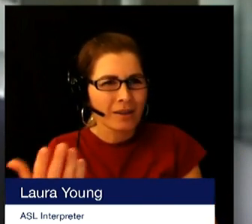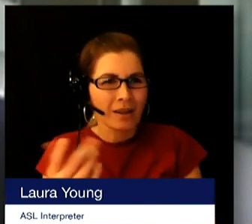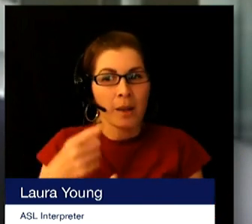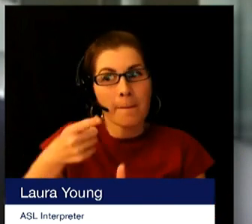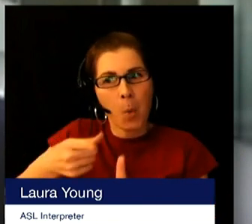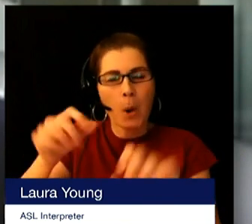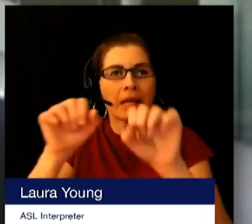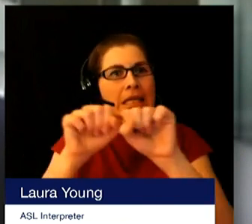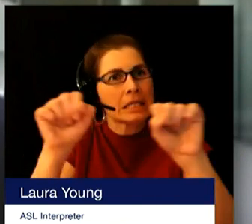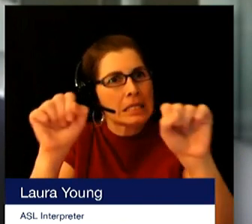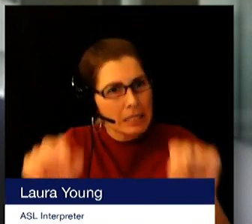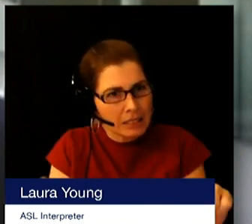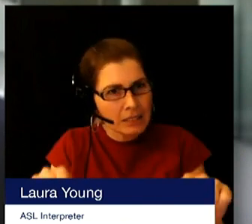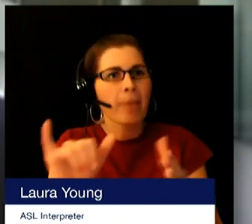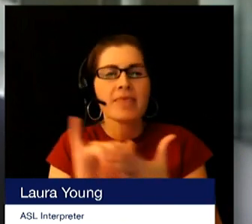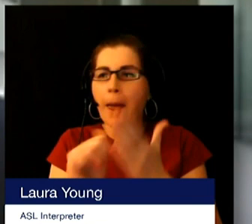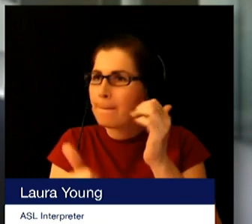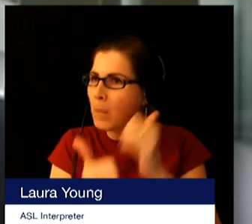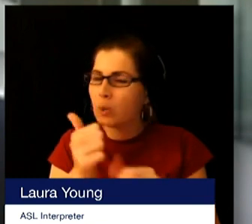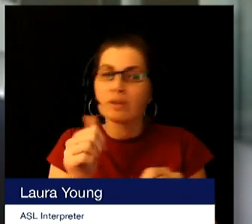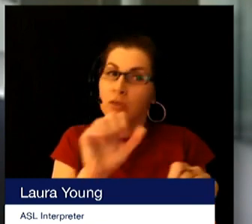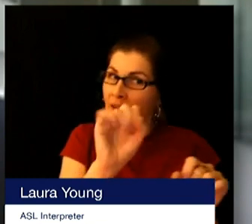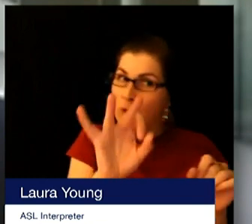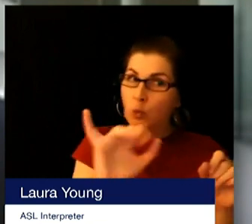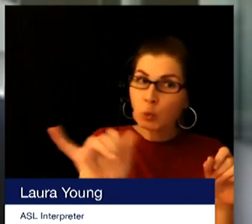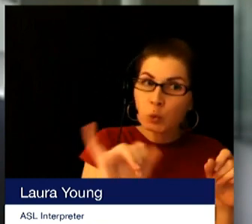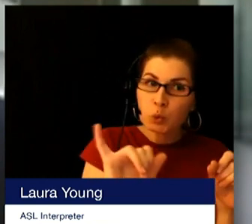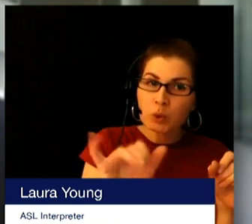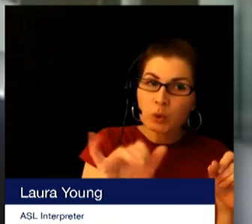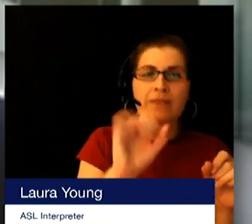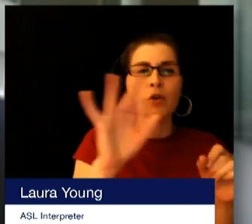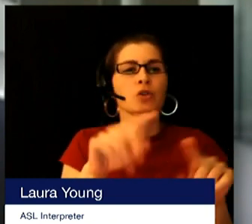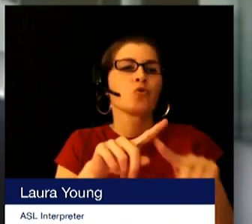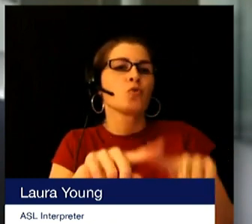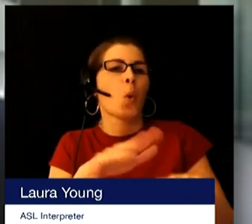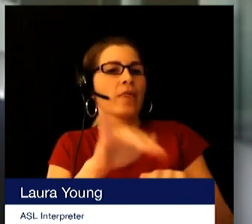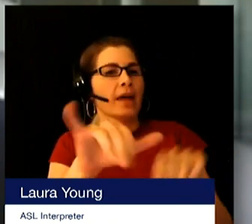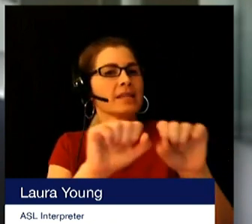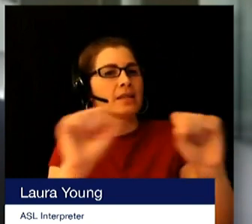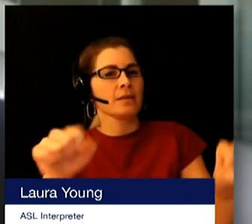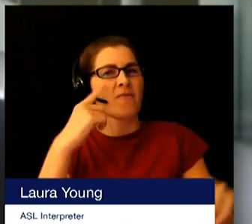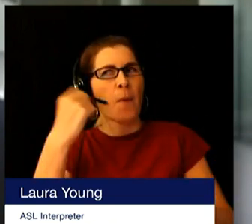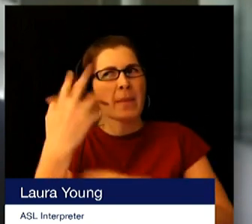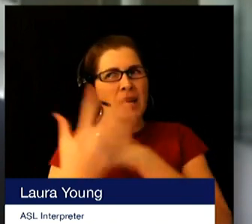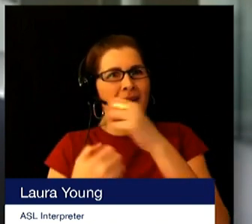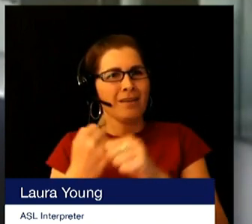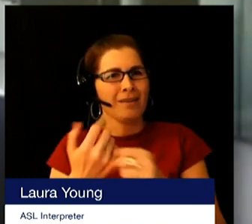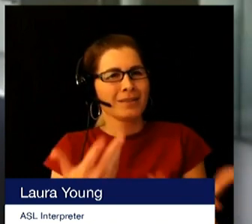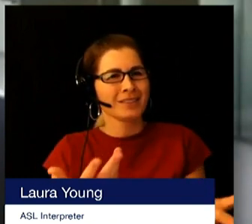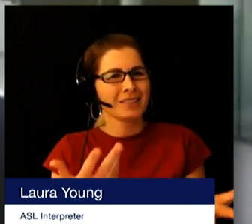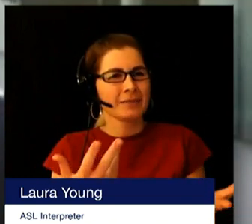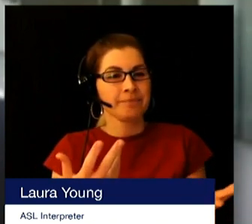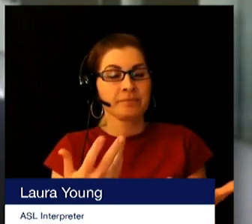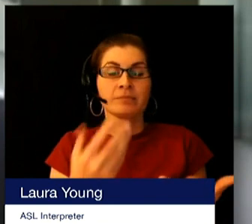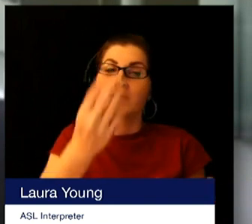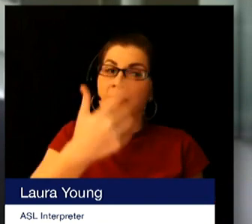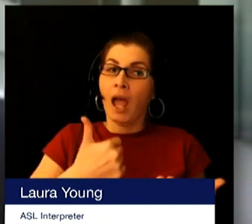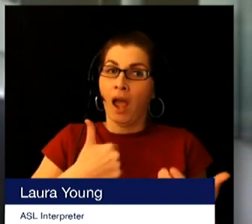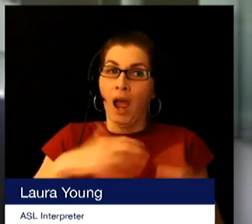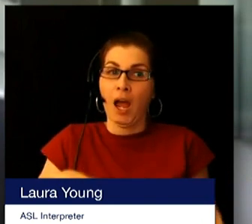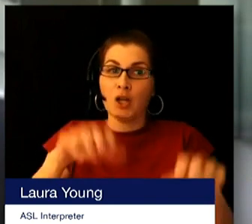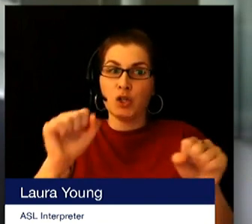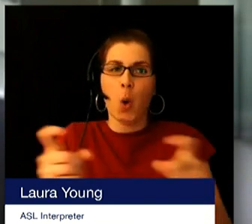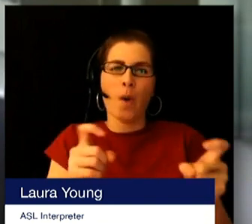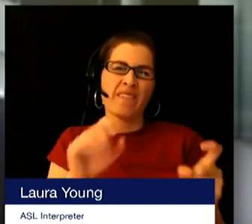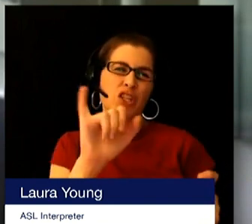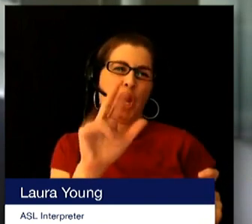most jurisdictions, including San Francisco, have relied on in this country for decades. When I took office, instead of saying, well,